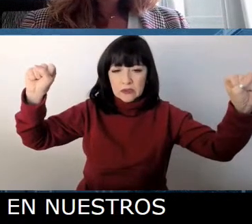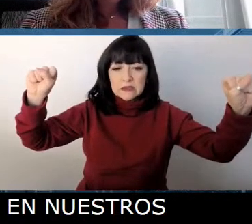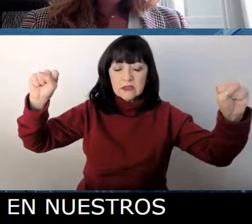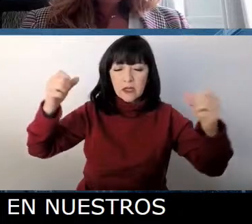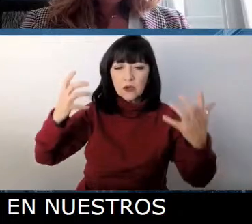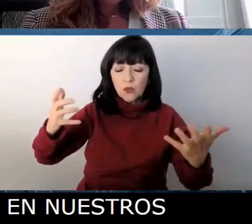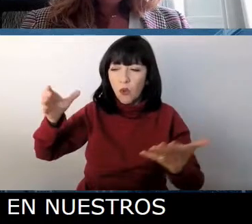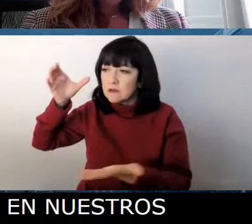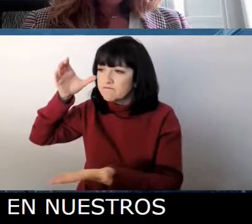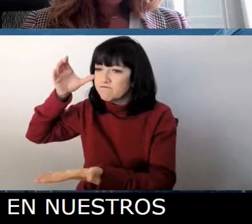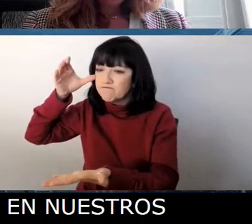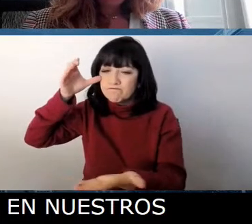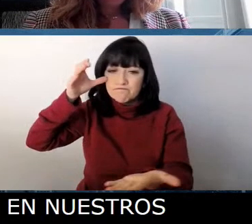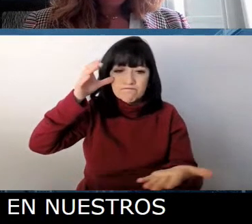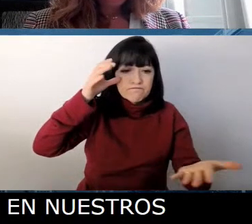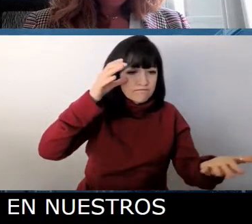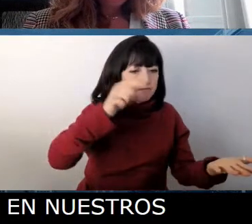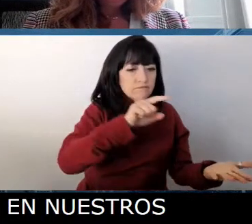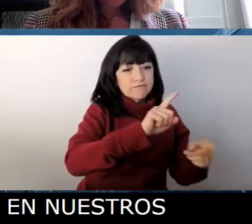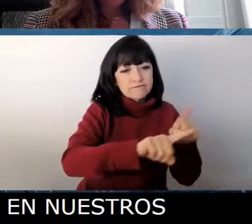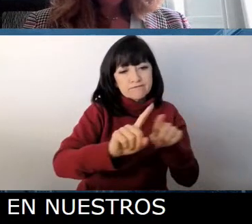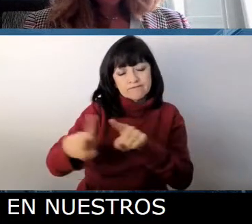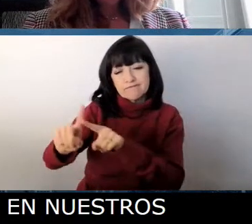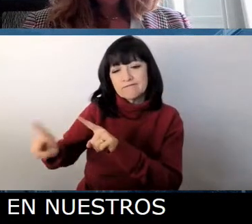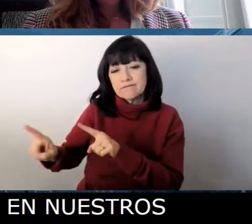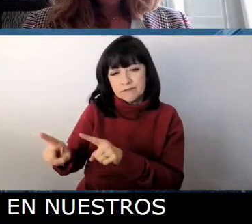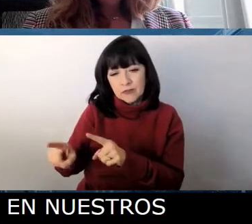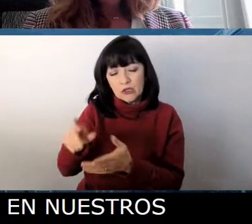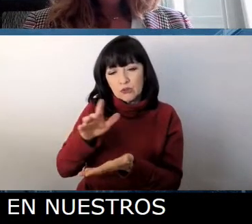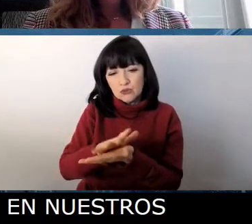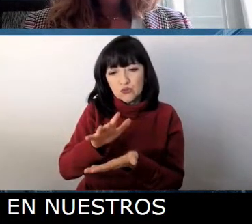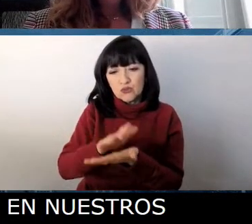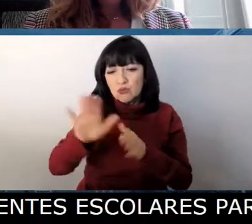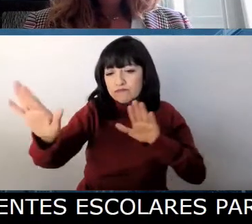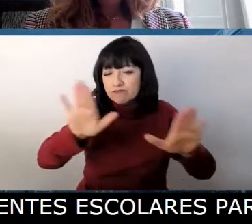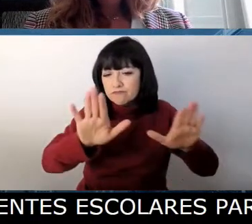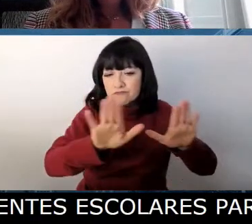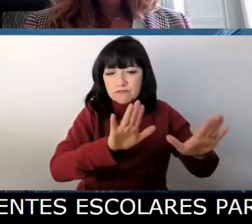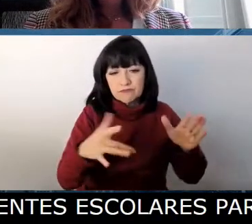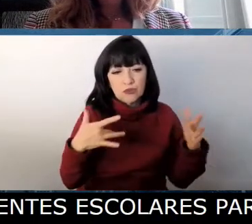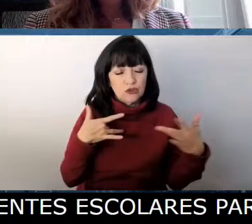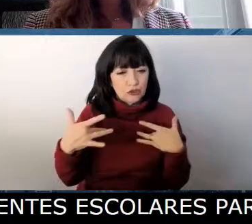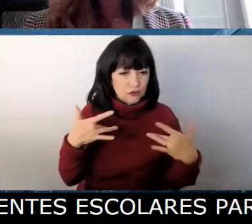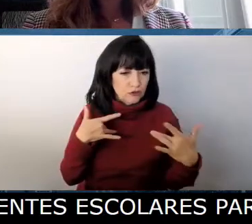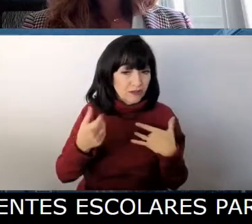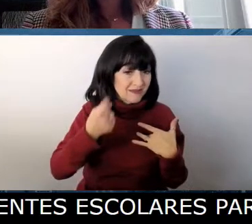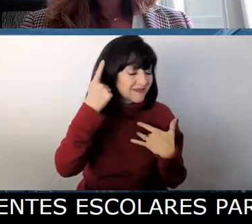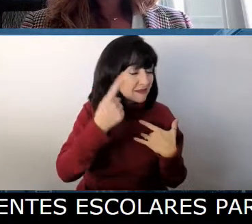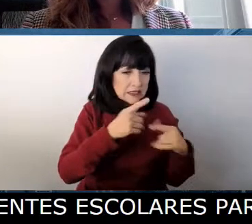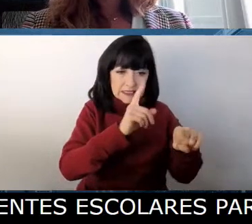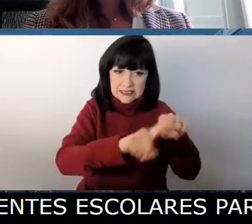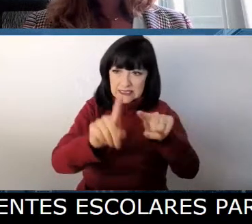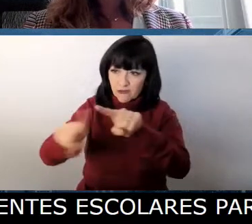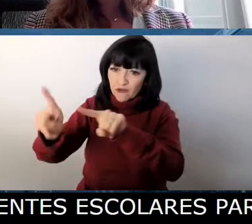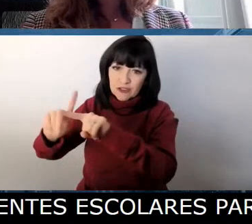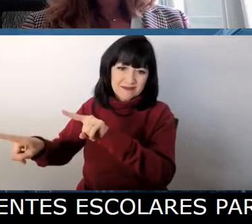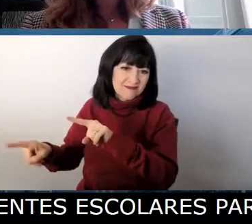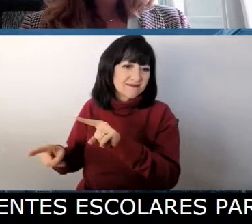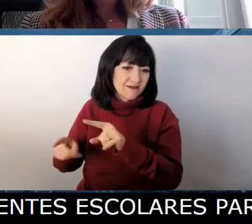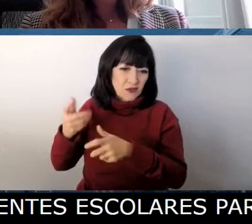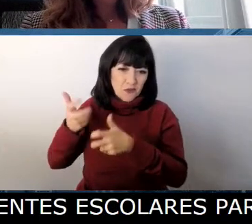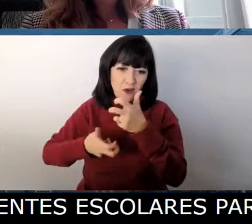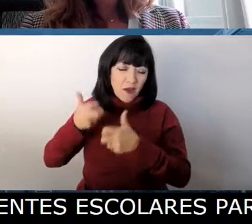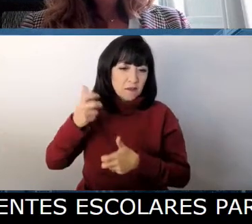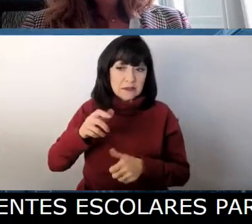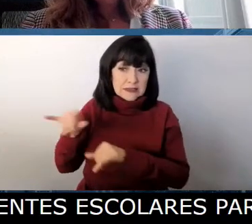can say the one consistent thing is that every district is different. And so it makes it a little bit harder for us